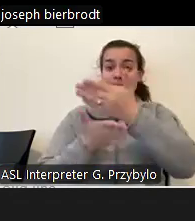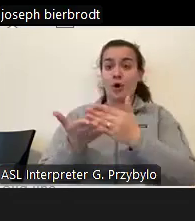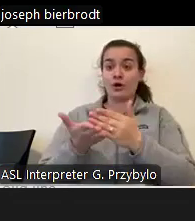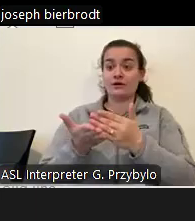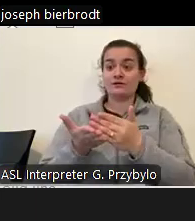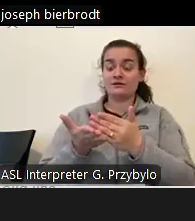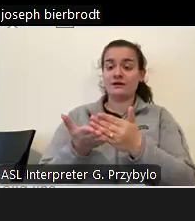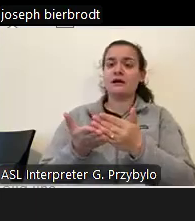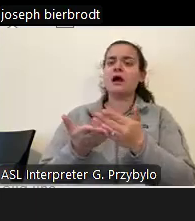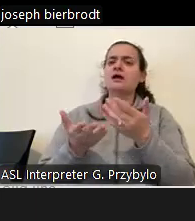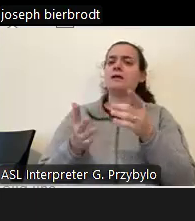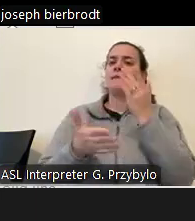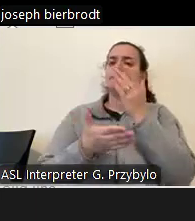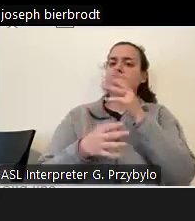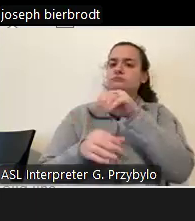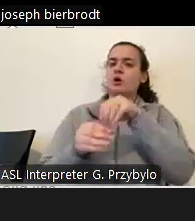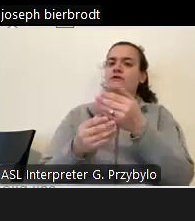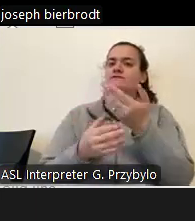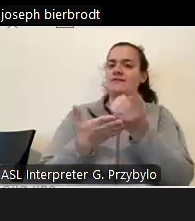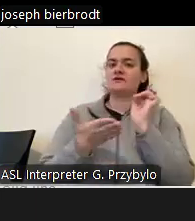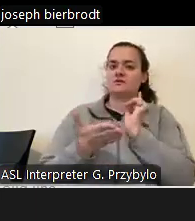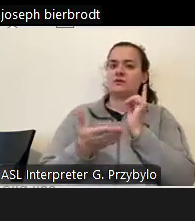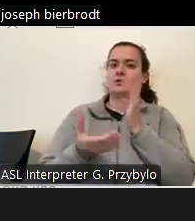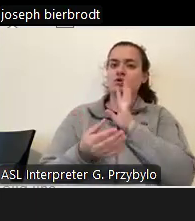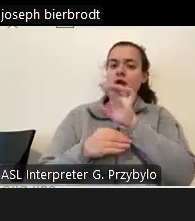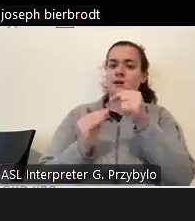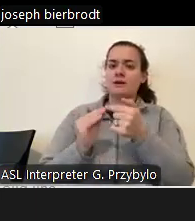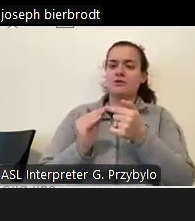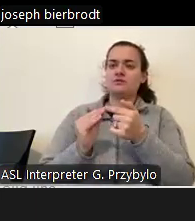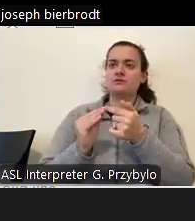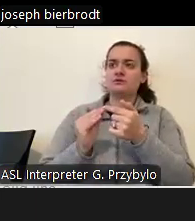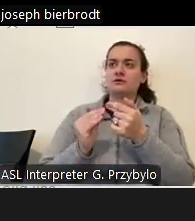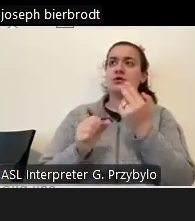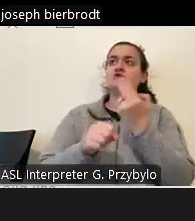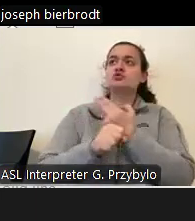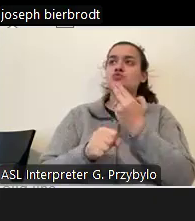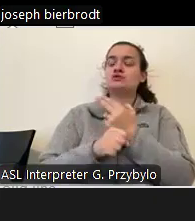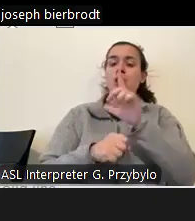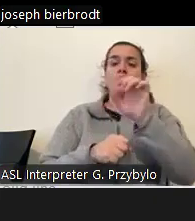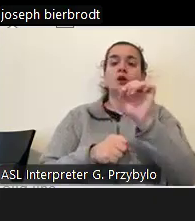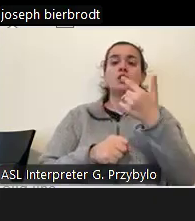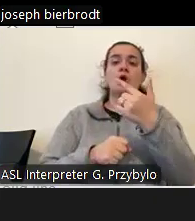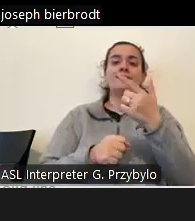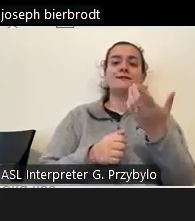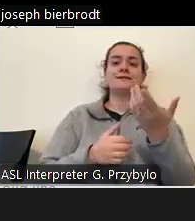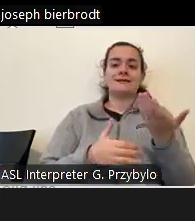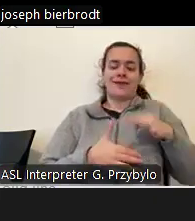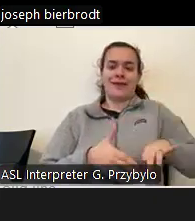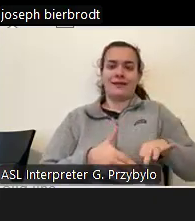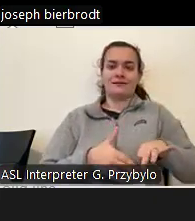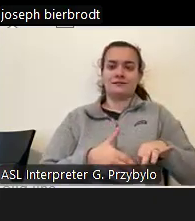last week when we were talking about using log gain or log decibel